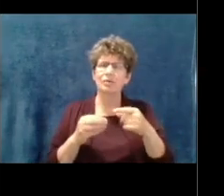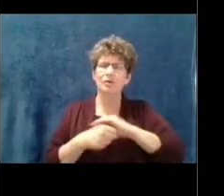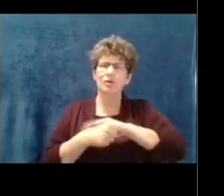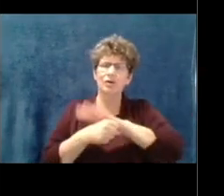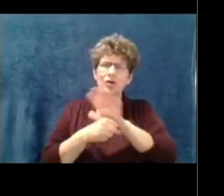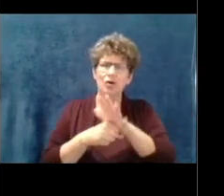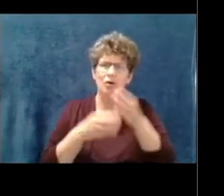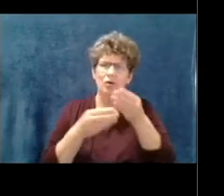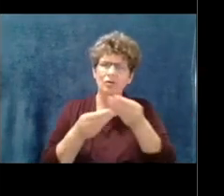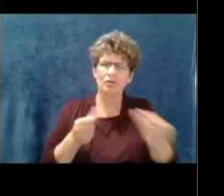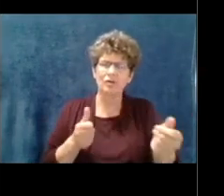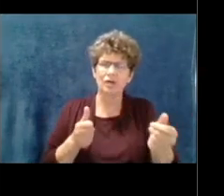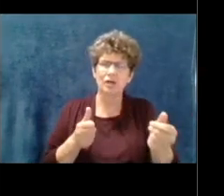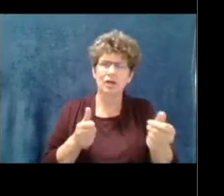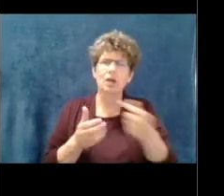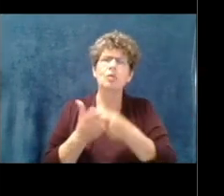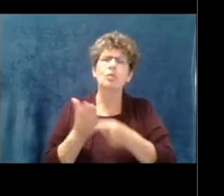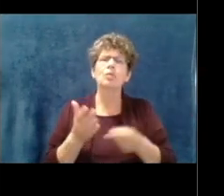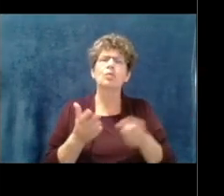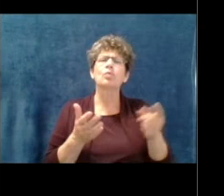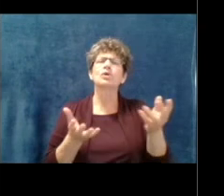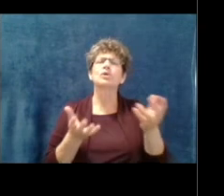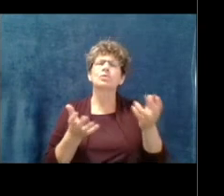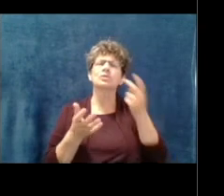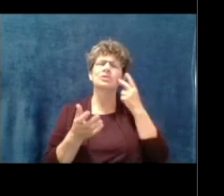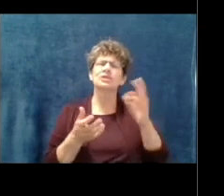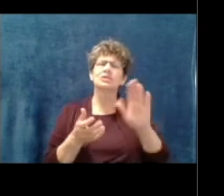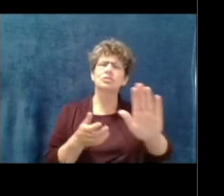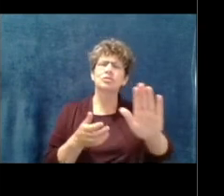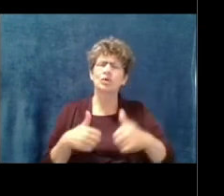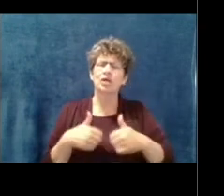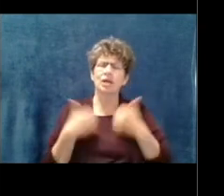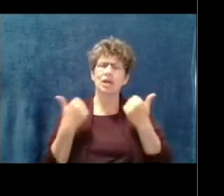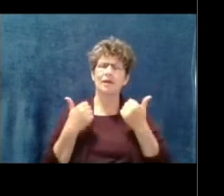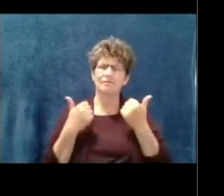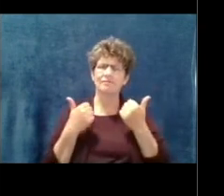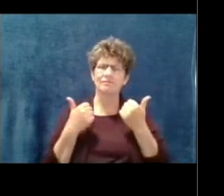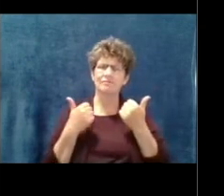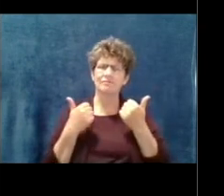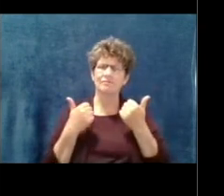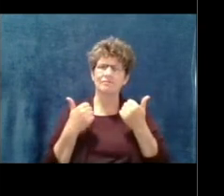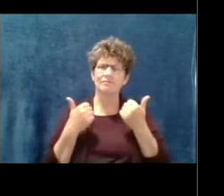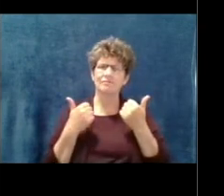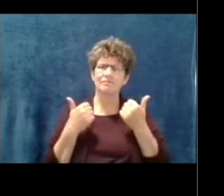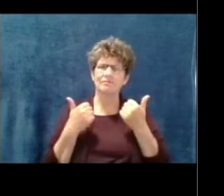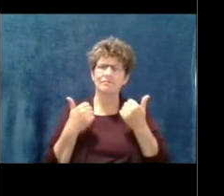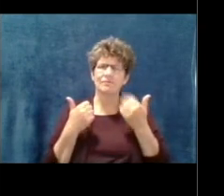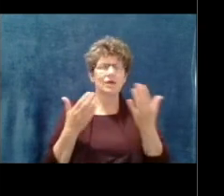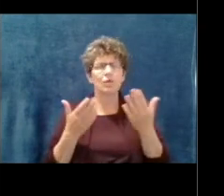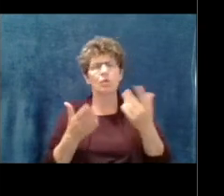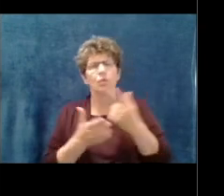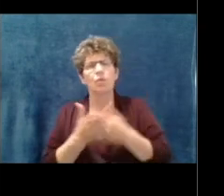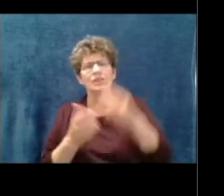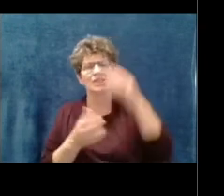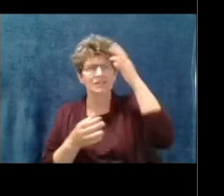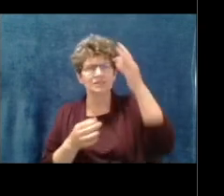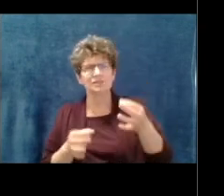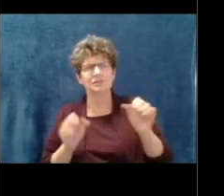decisions can you make now, little decisions, that will improve your destination in years from